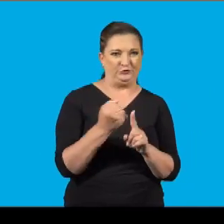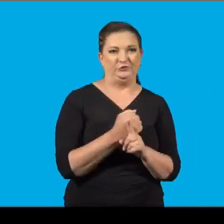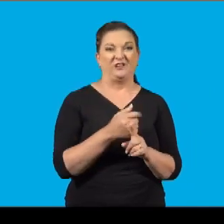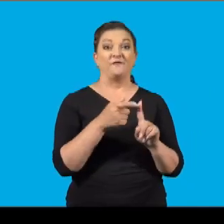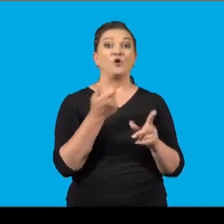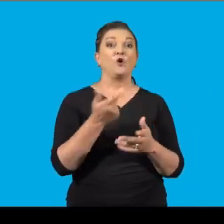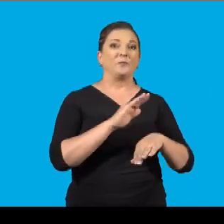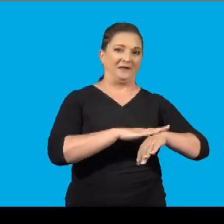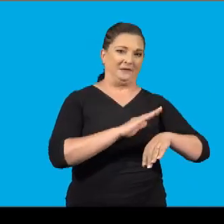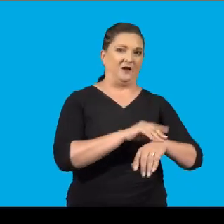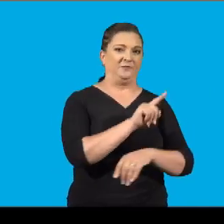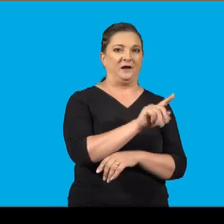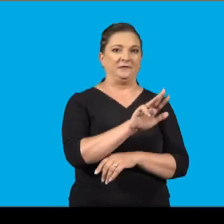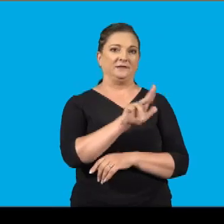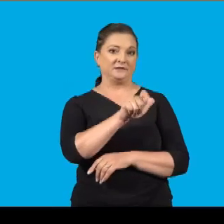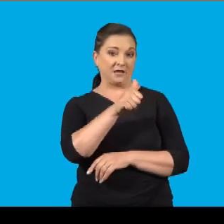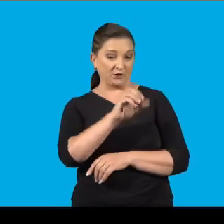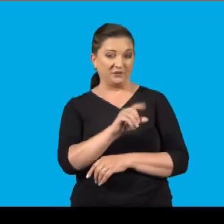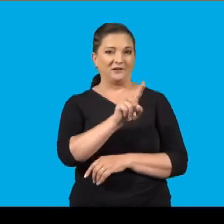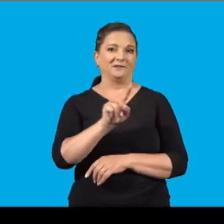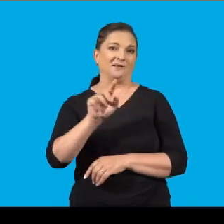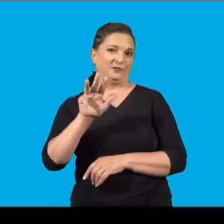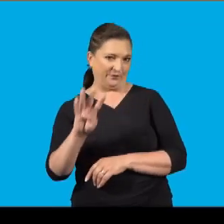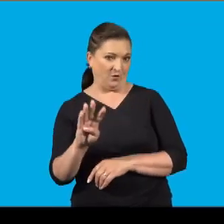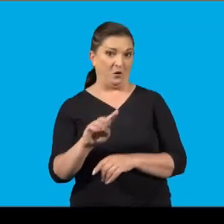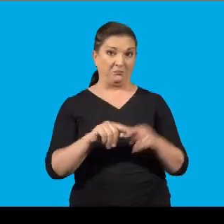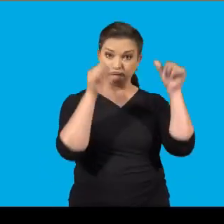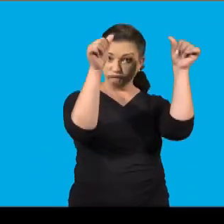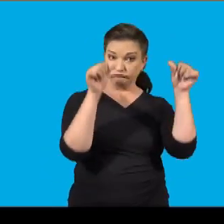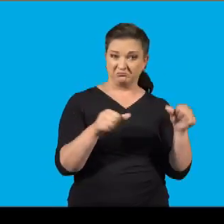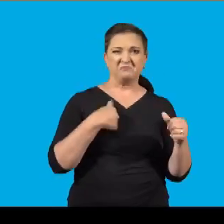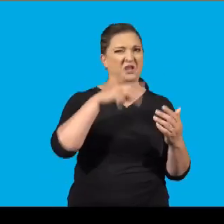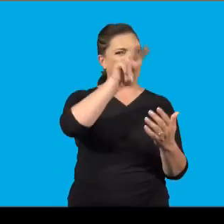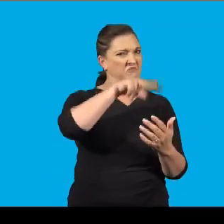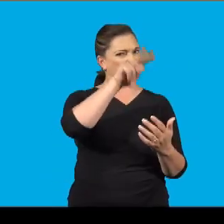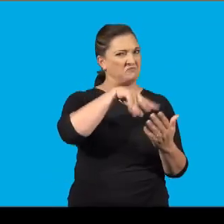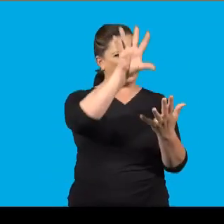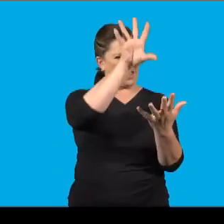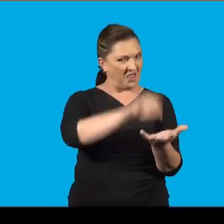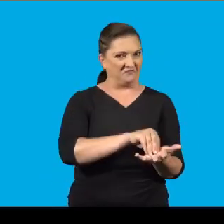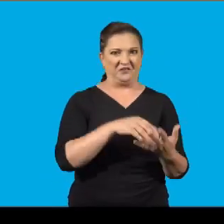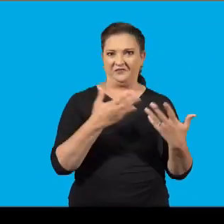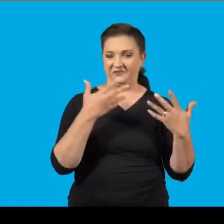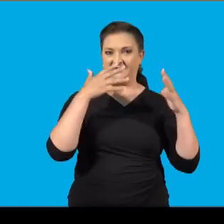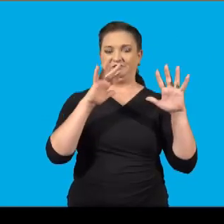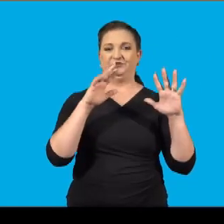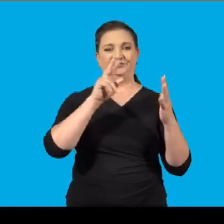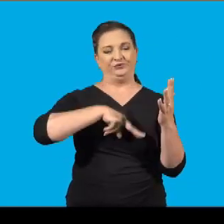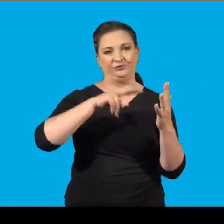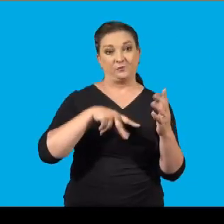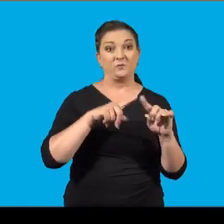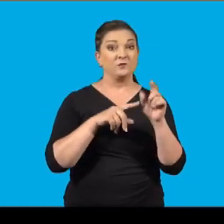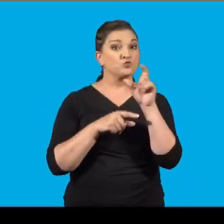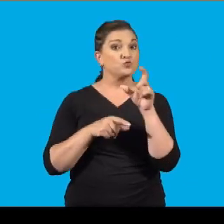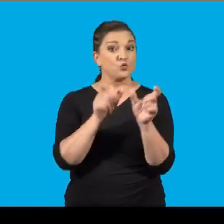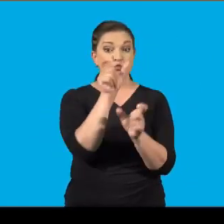between 1960 and 1994. Okay, now I hope you do remember this poster. I read all this information that is